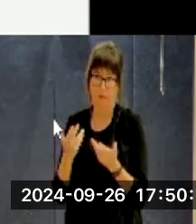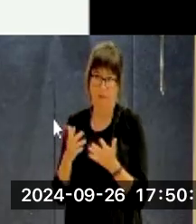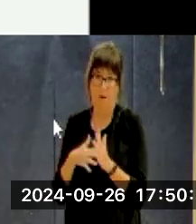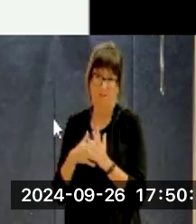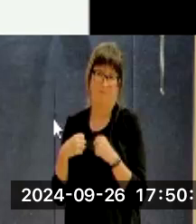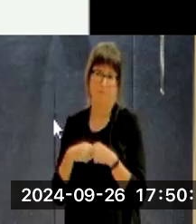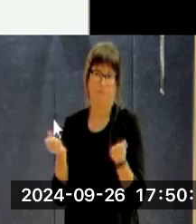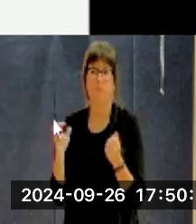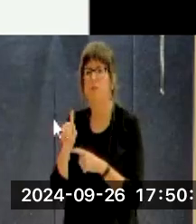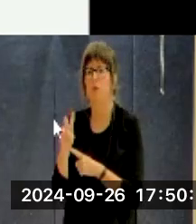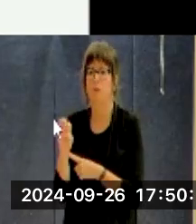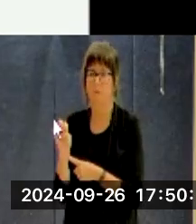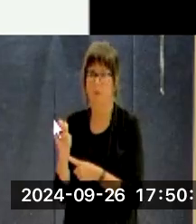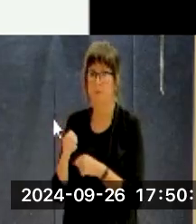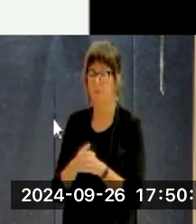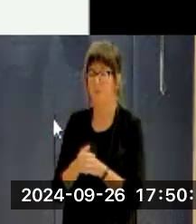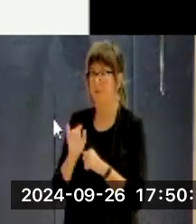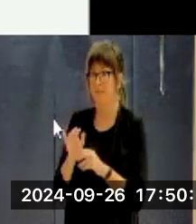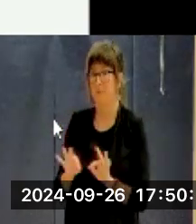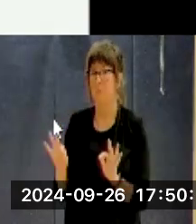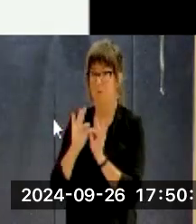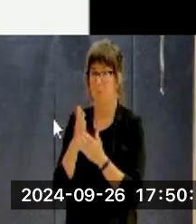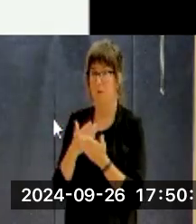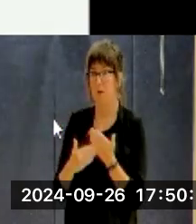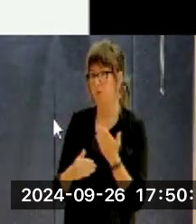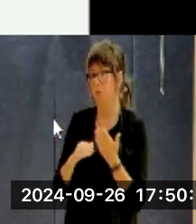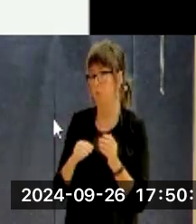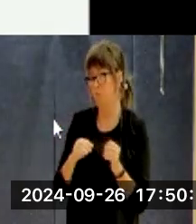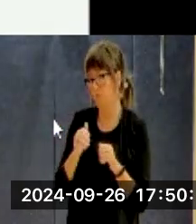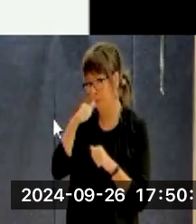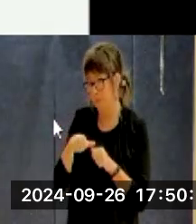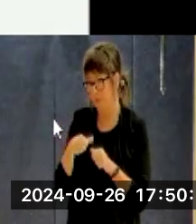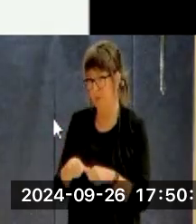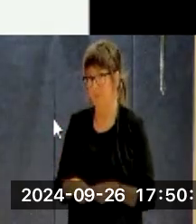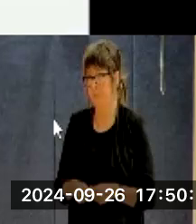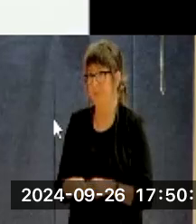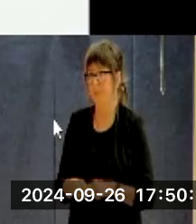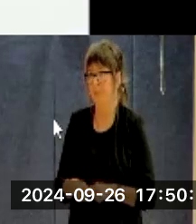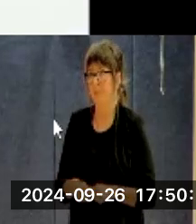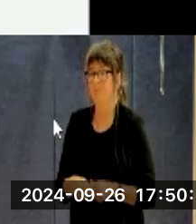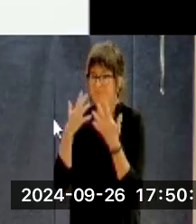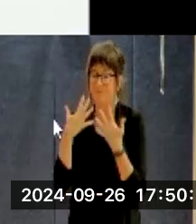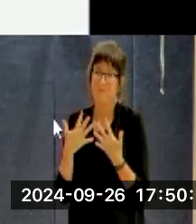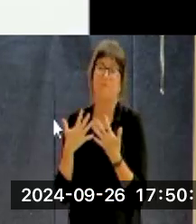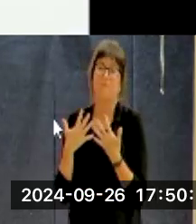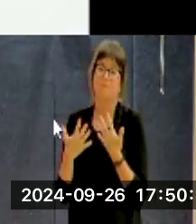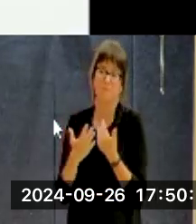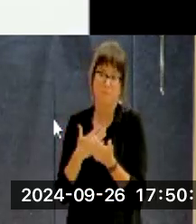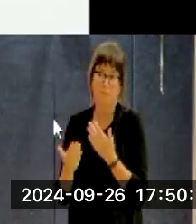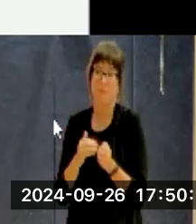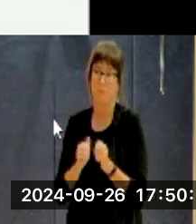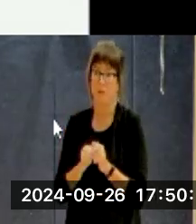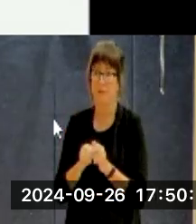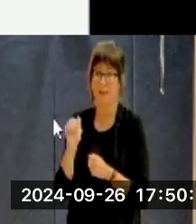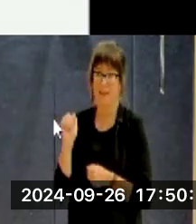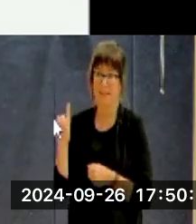So that's a really important kind of piece to keep in mind. Um, and unfortunately, even with the Americans